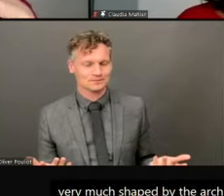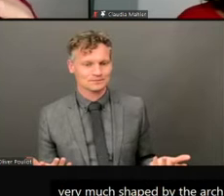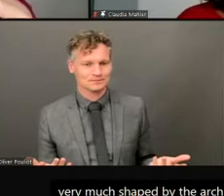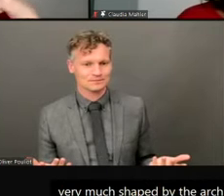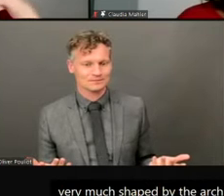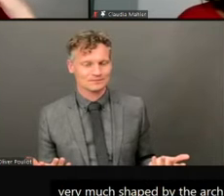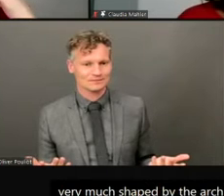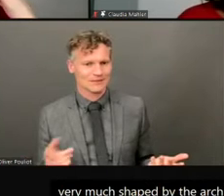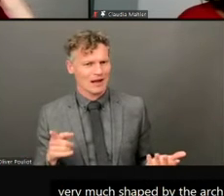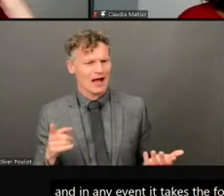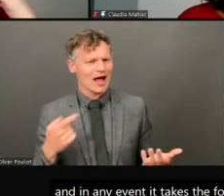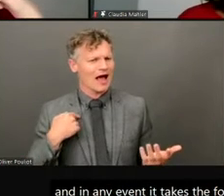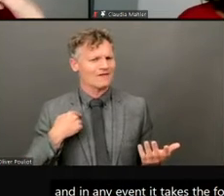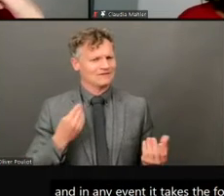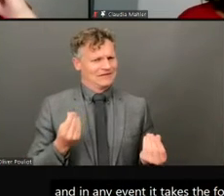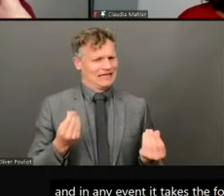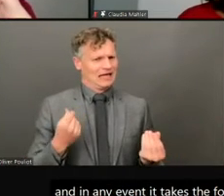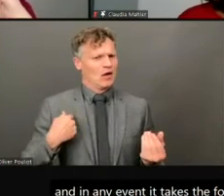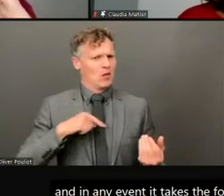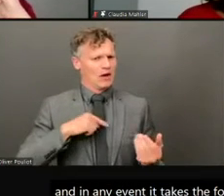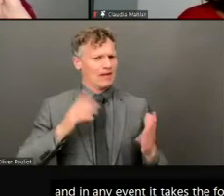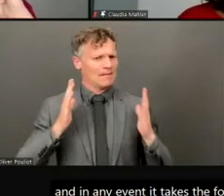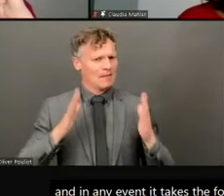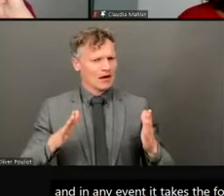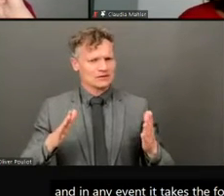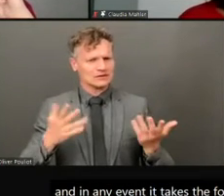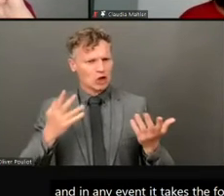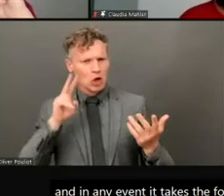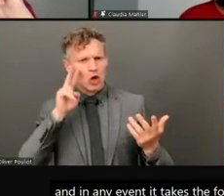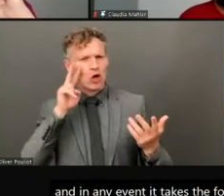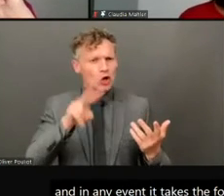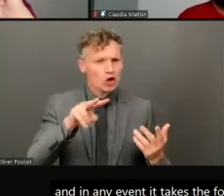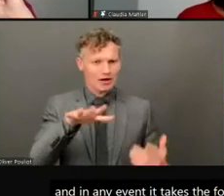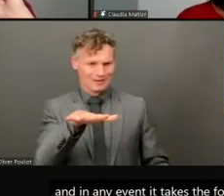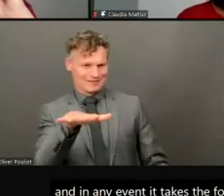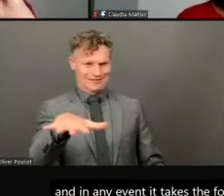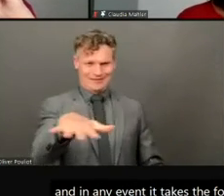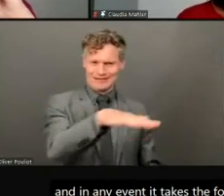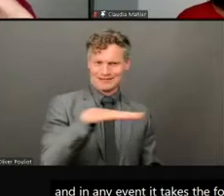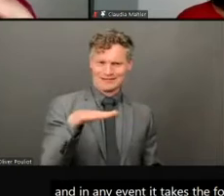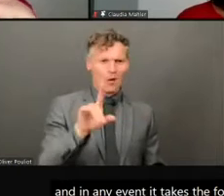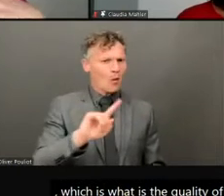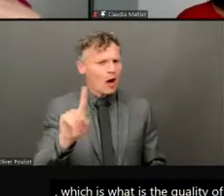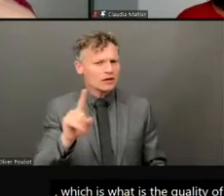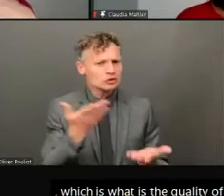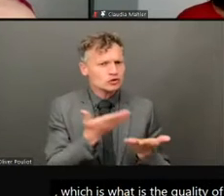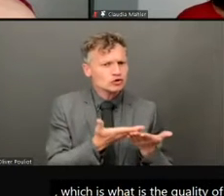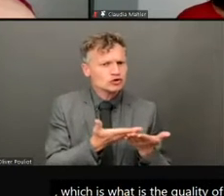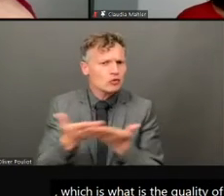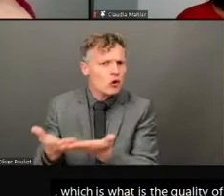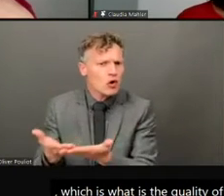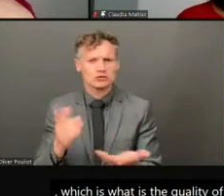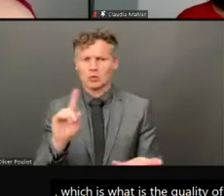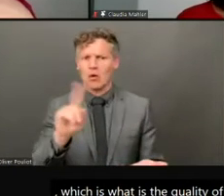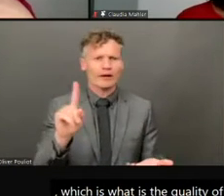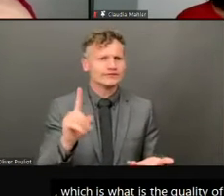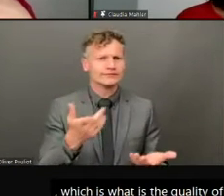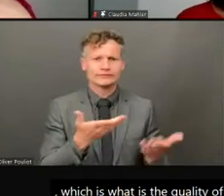be, which is what is the quality of the supports we put in place to enable you to live longer in your community. So